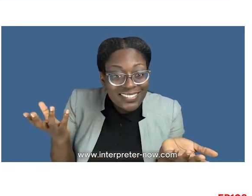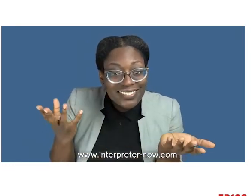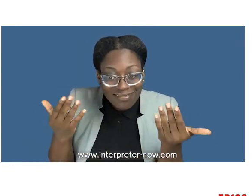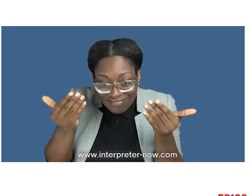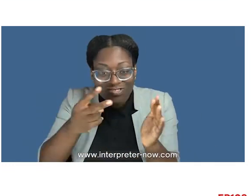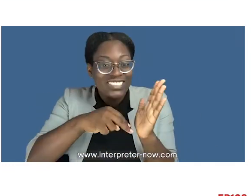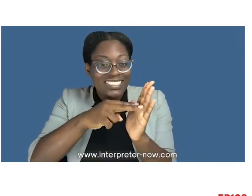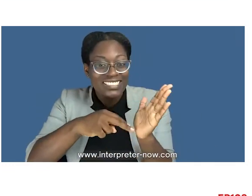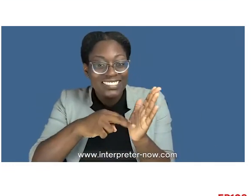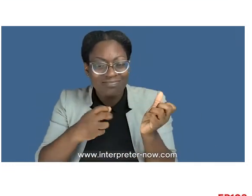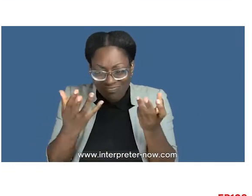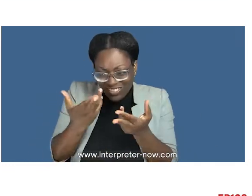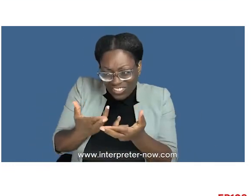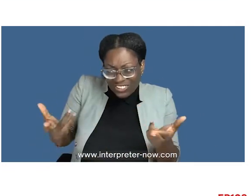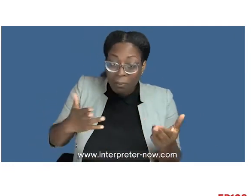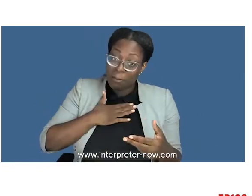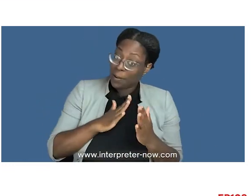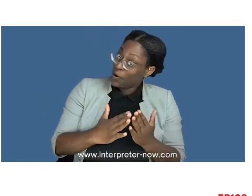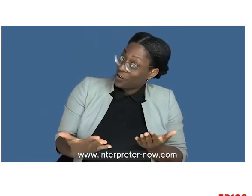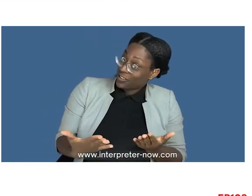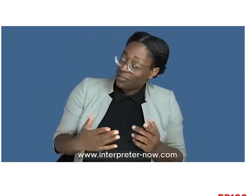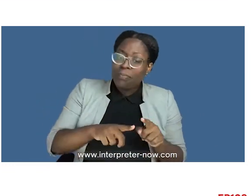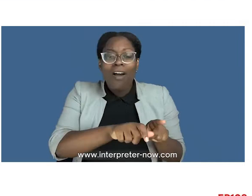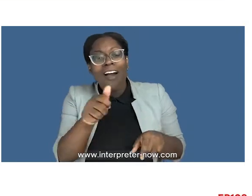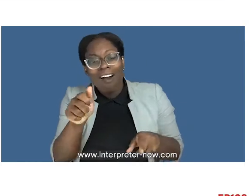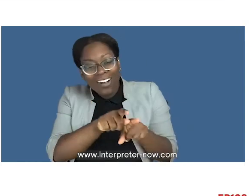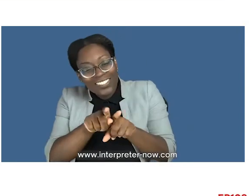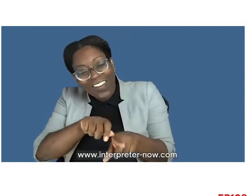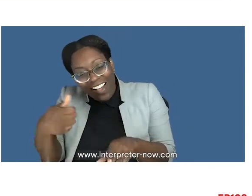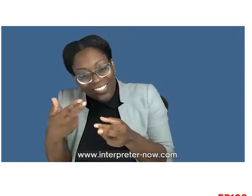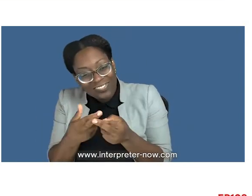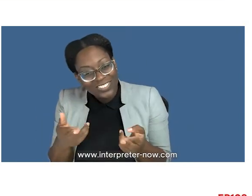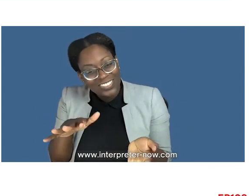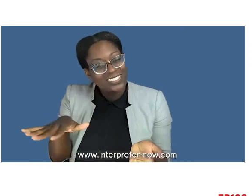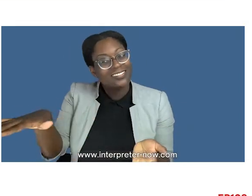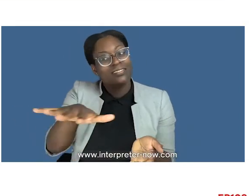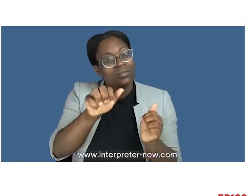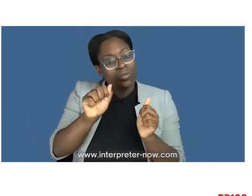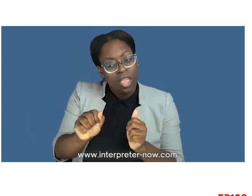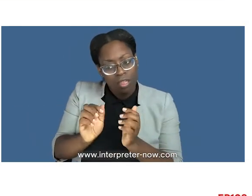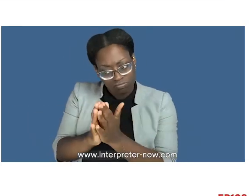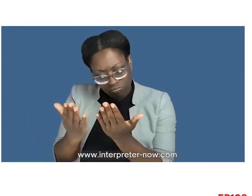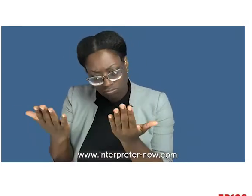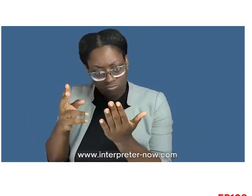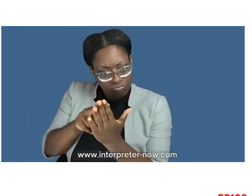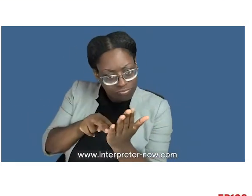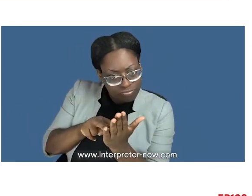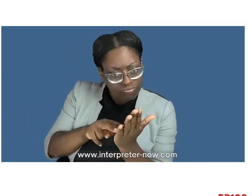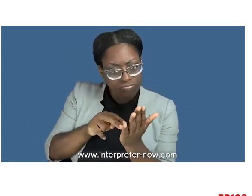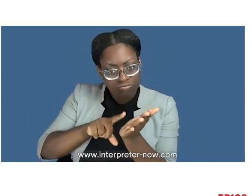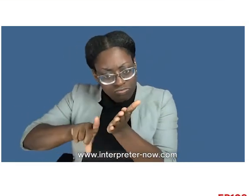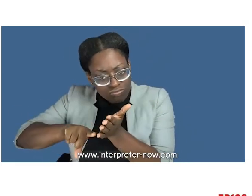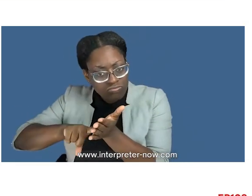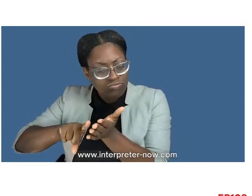right? Do some reading. My book is a great example, and there are lots of other resources out there as well.